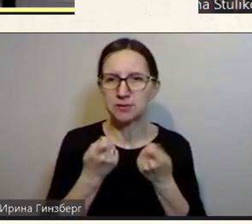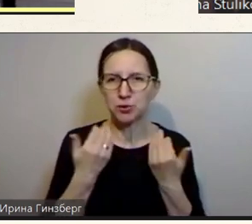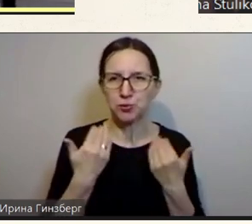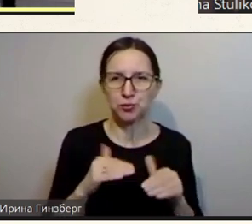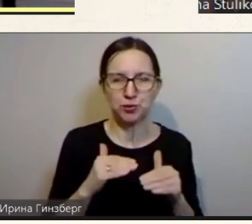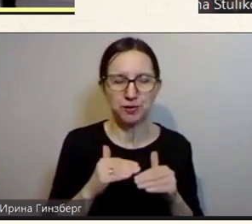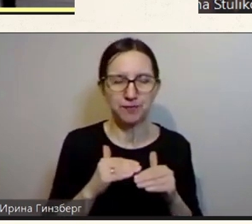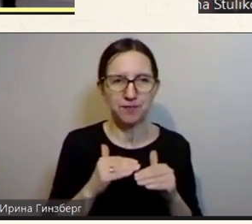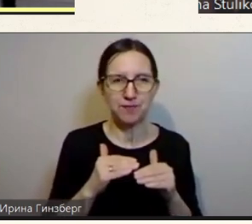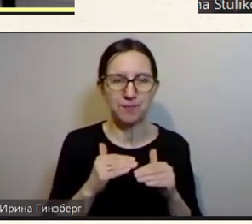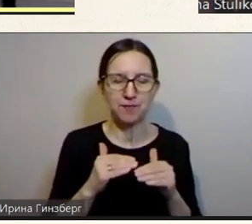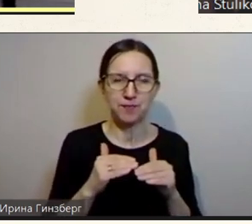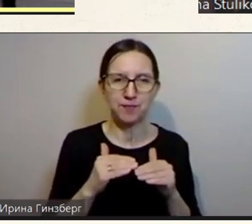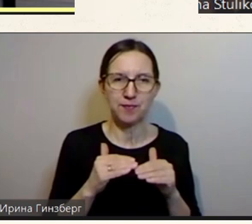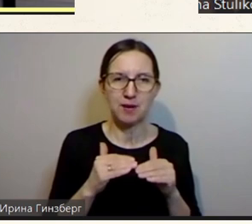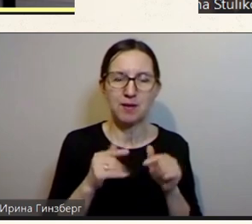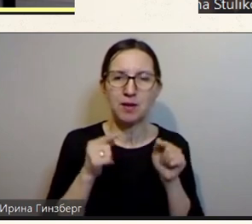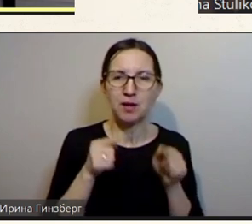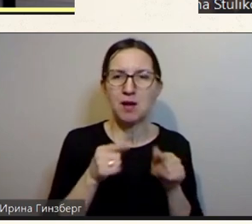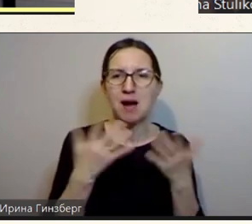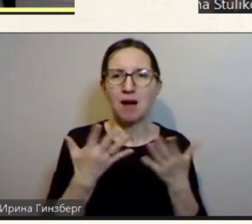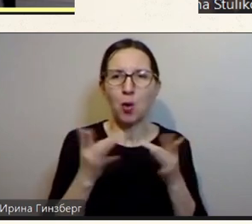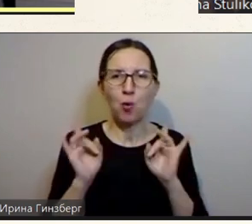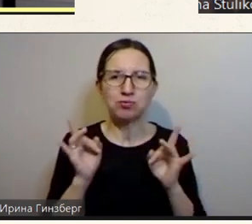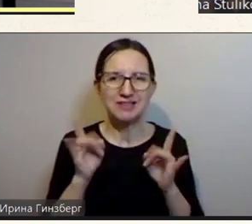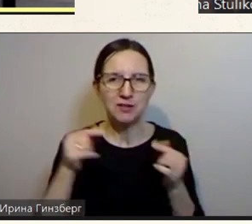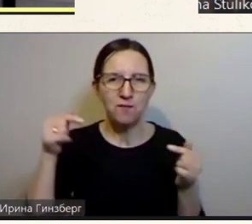at the same time. We had to build it